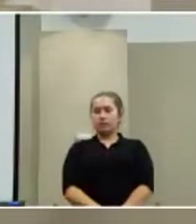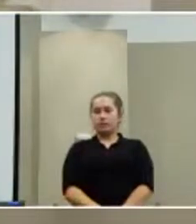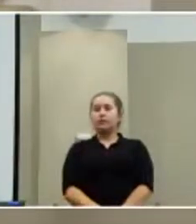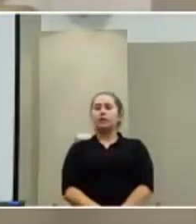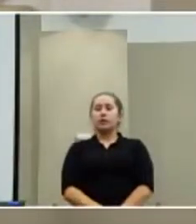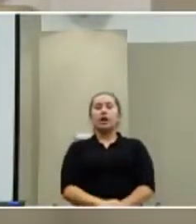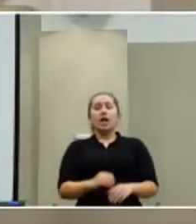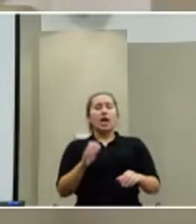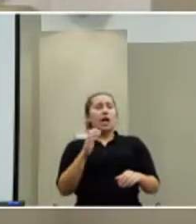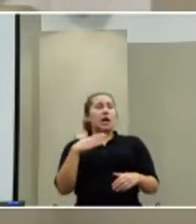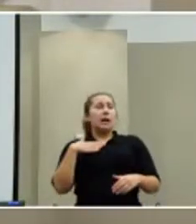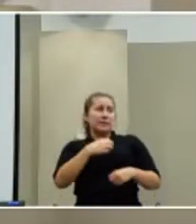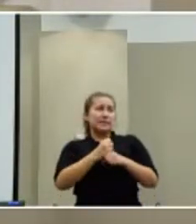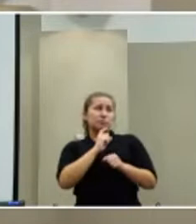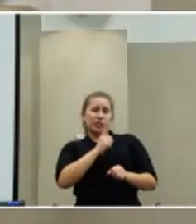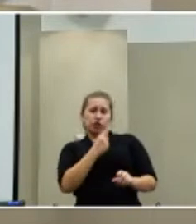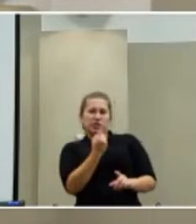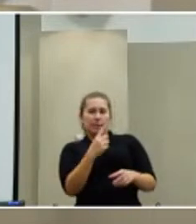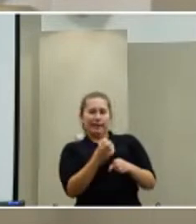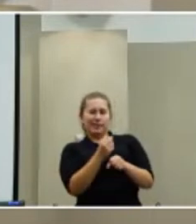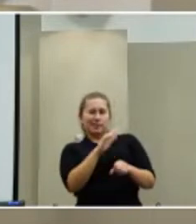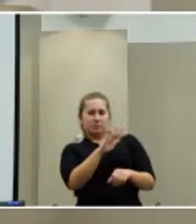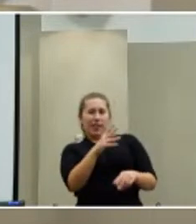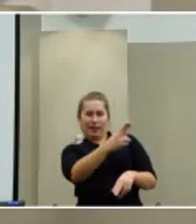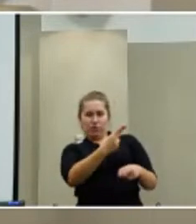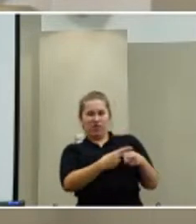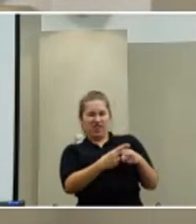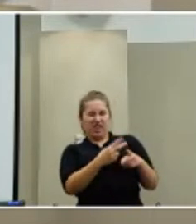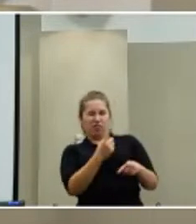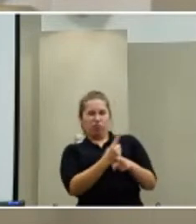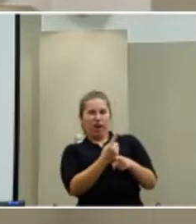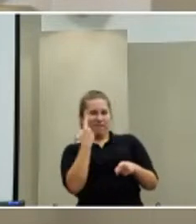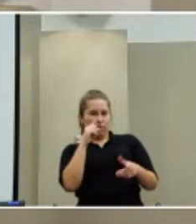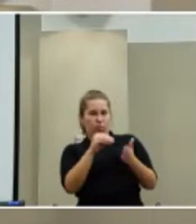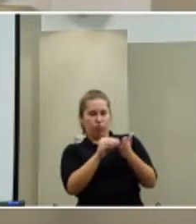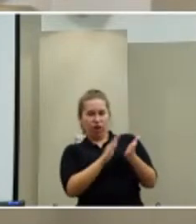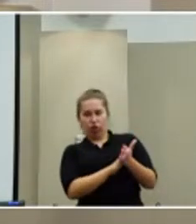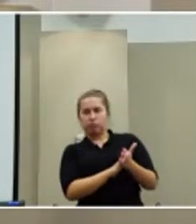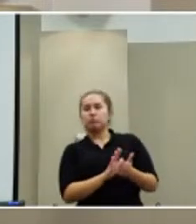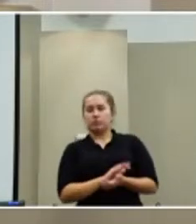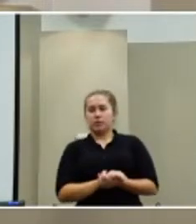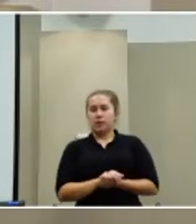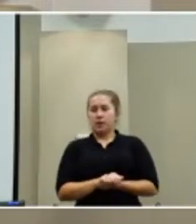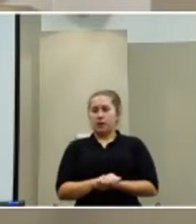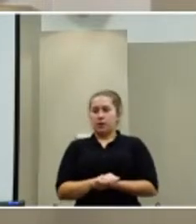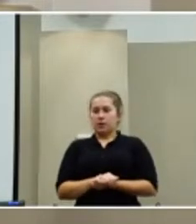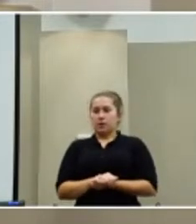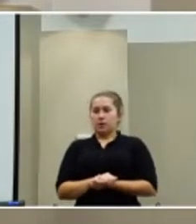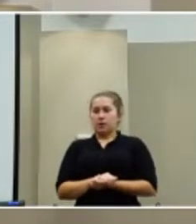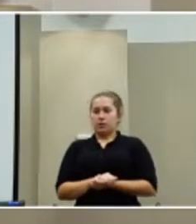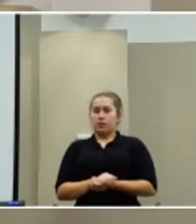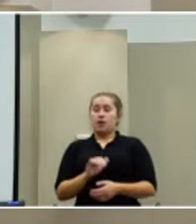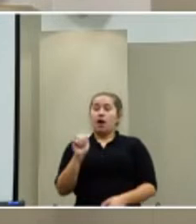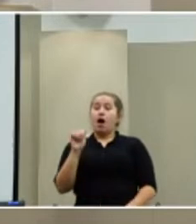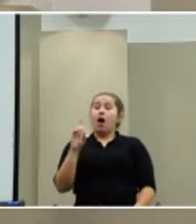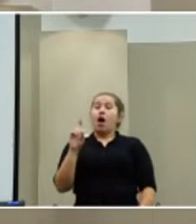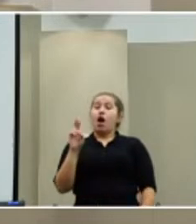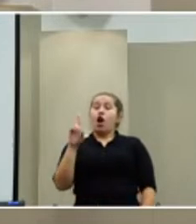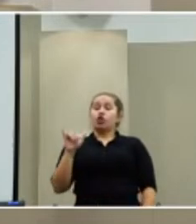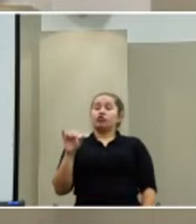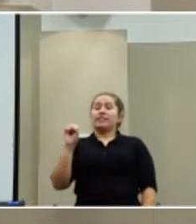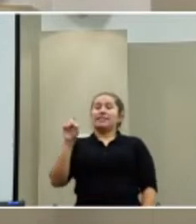Counselor, make sure somebody gets the spelling of your name, please, for the record. Thanks. All right, Audrey Sellers,